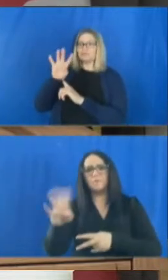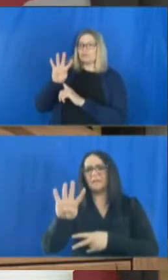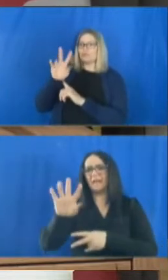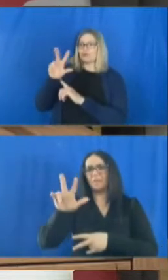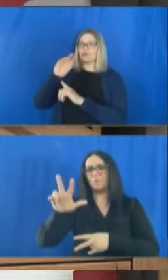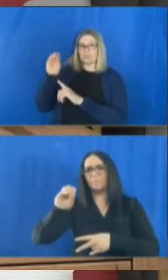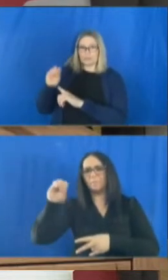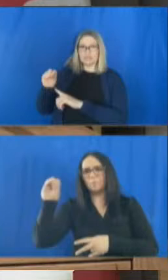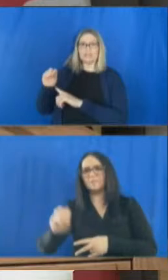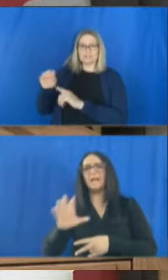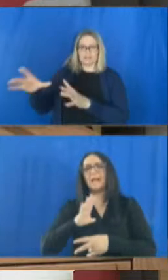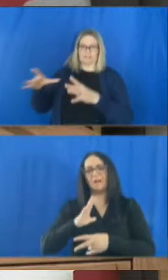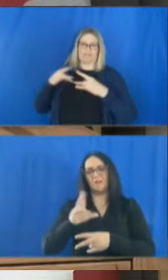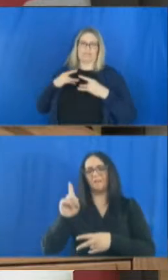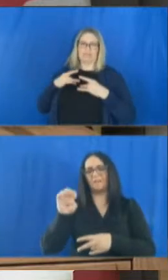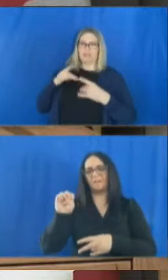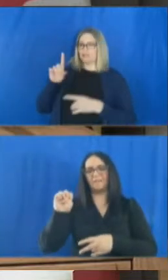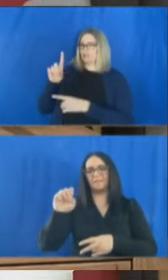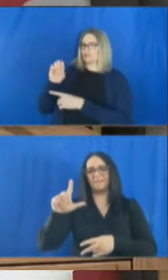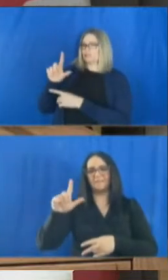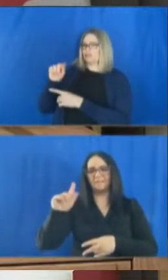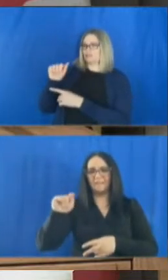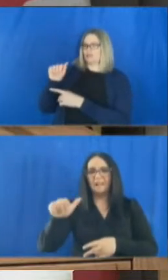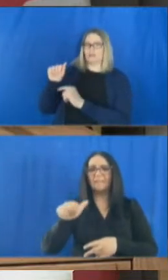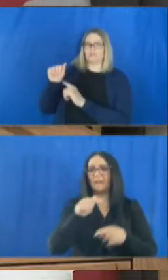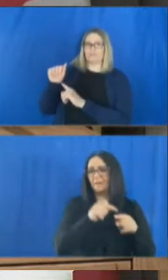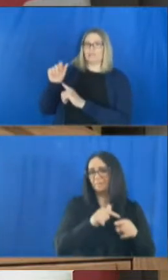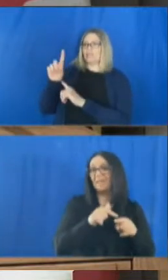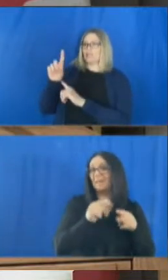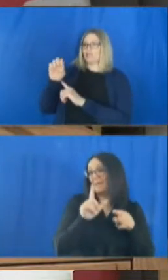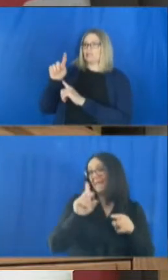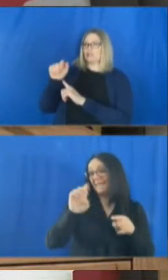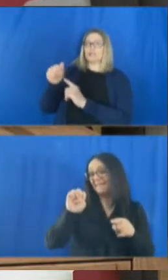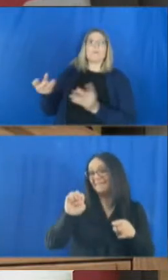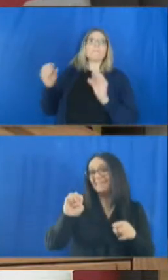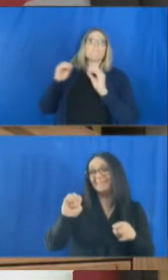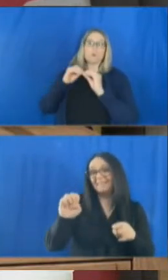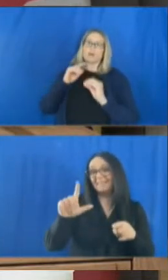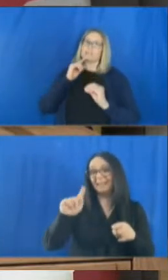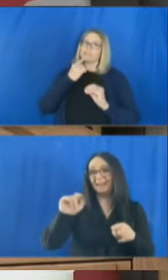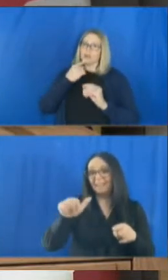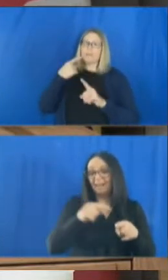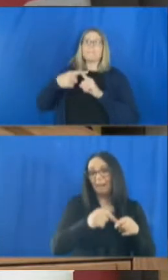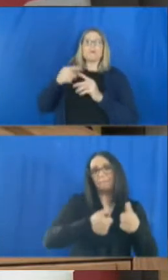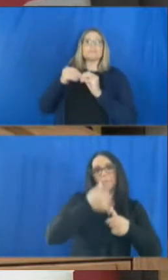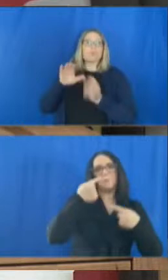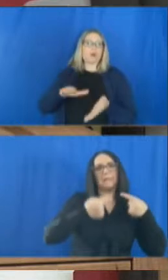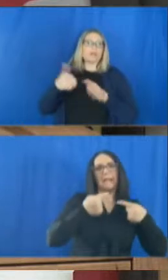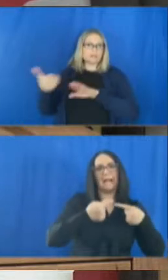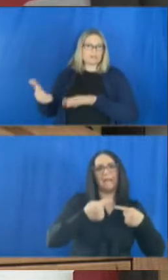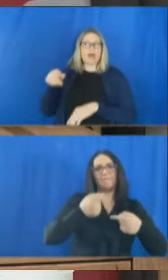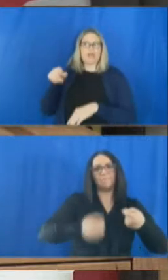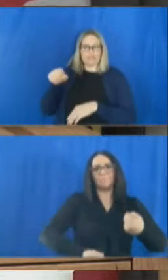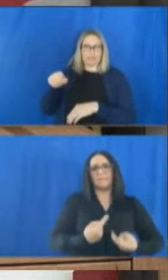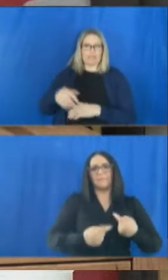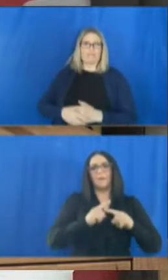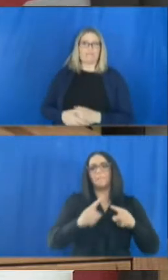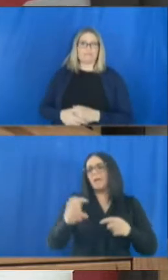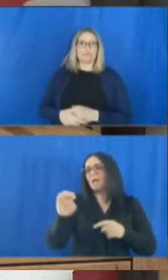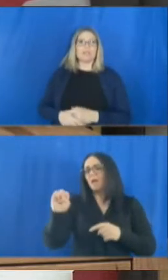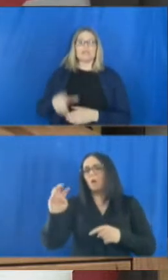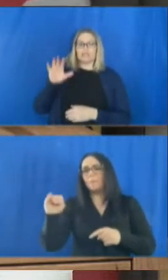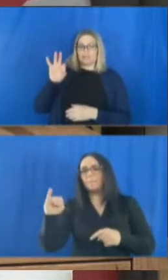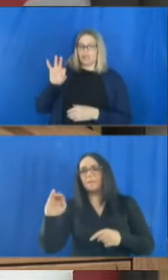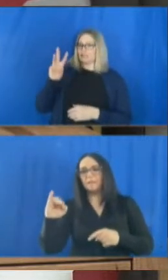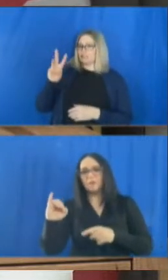of those who have died since December 1st had an associated risk factor, such as an underlying health condition, or they were